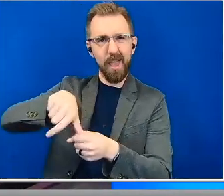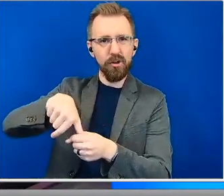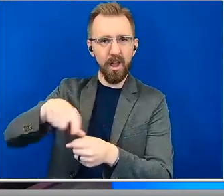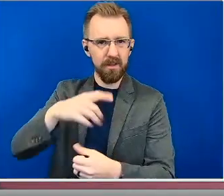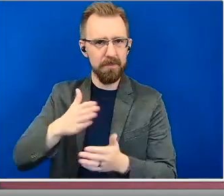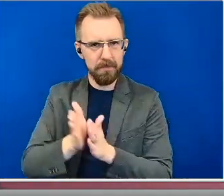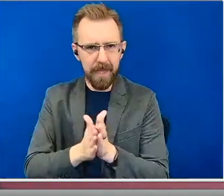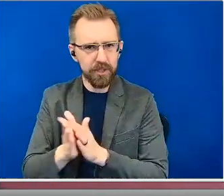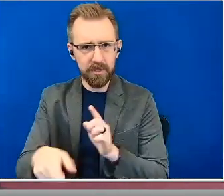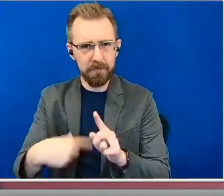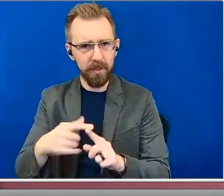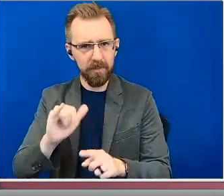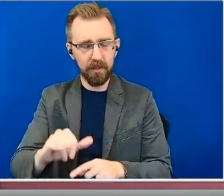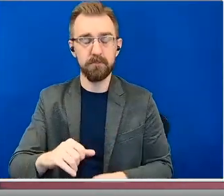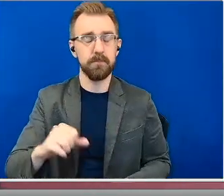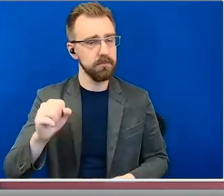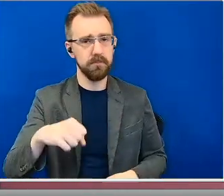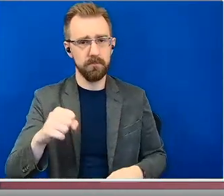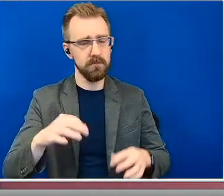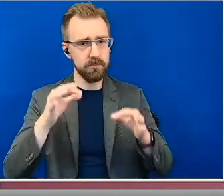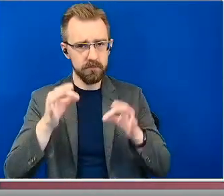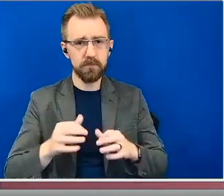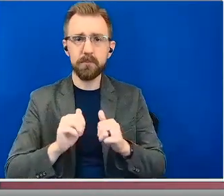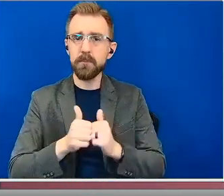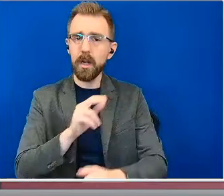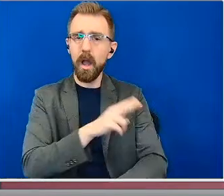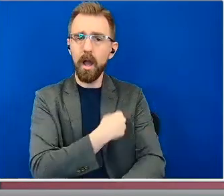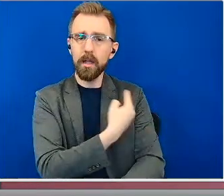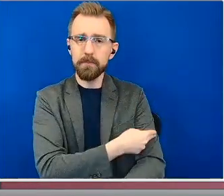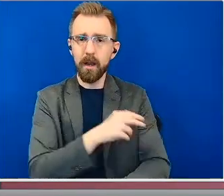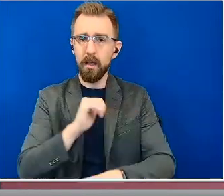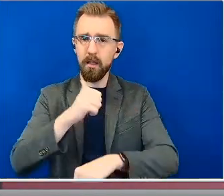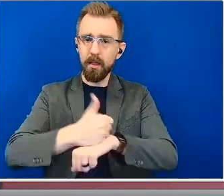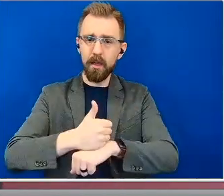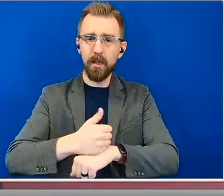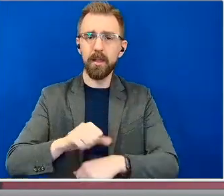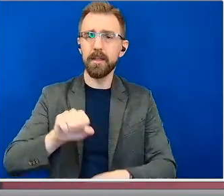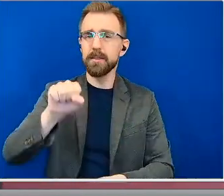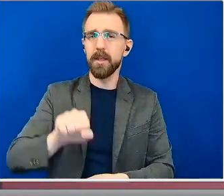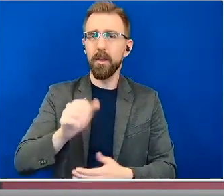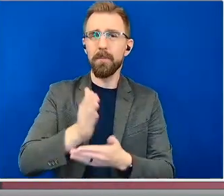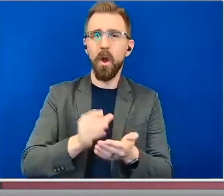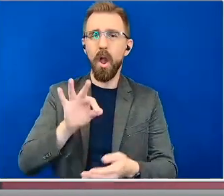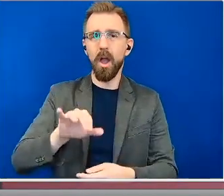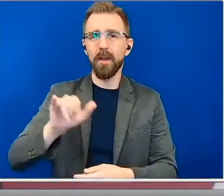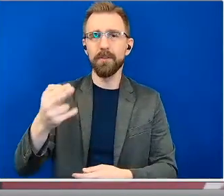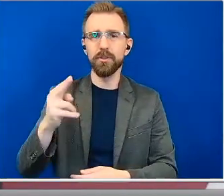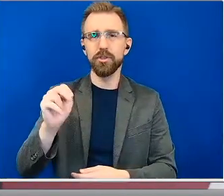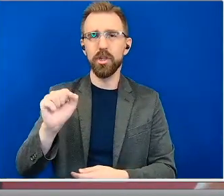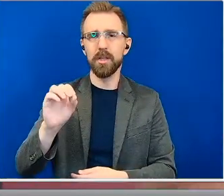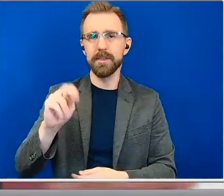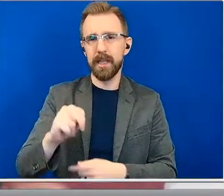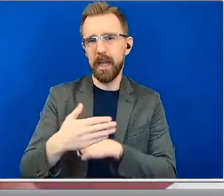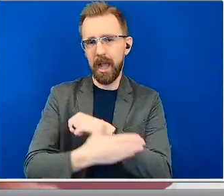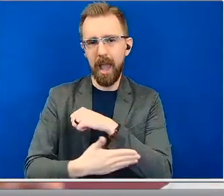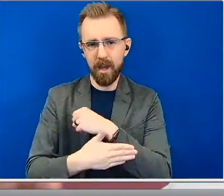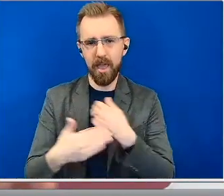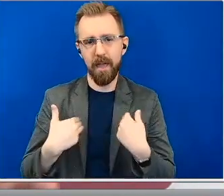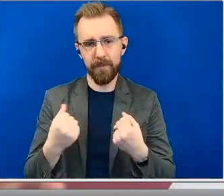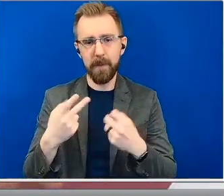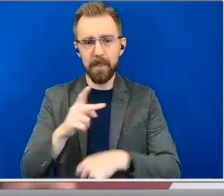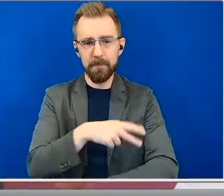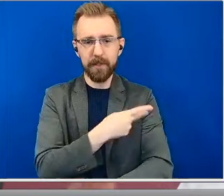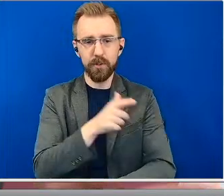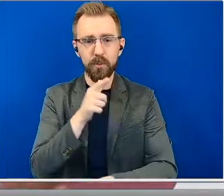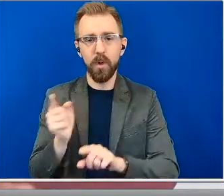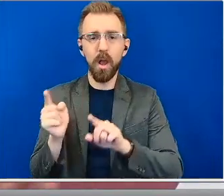So the way our hospital is located is on the southern end of Johnson County. So we have a lot of patients who actually come from south of us. So